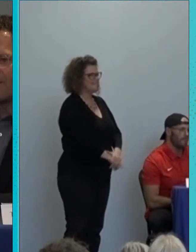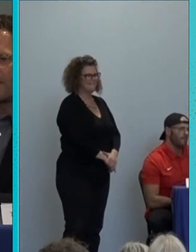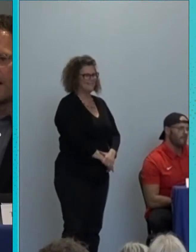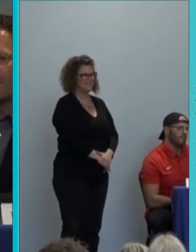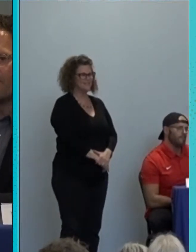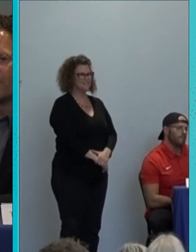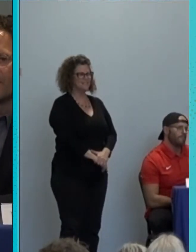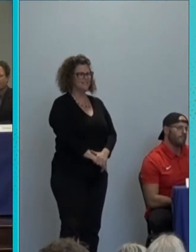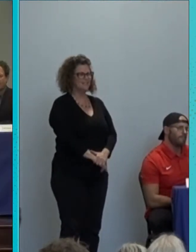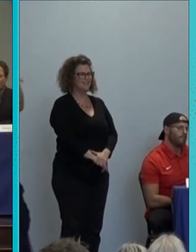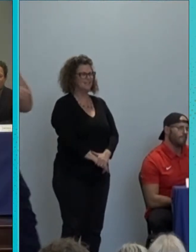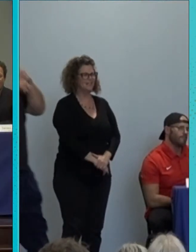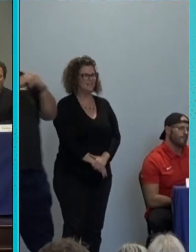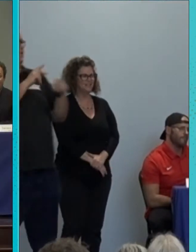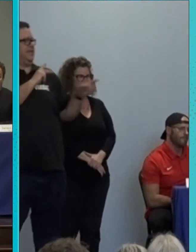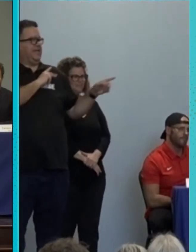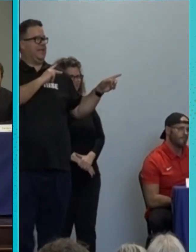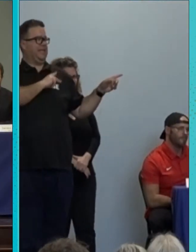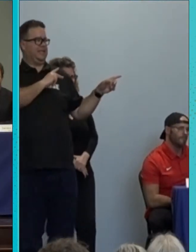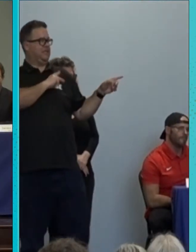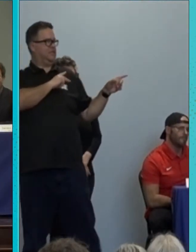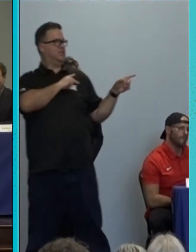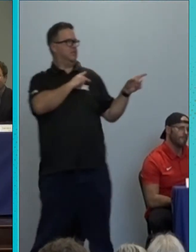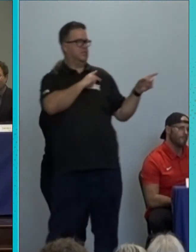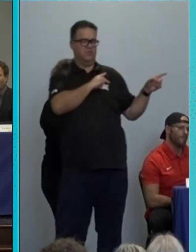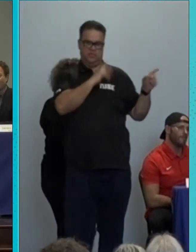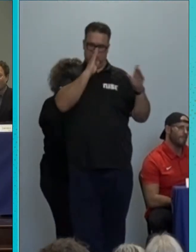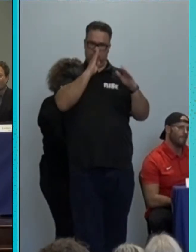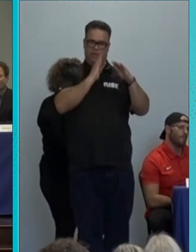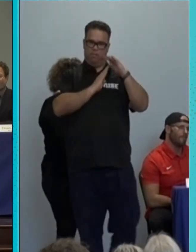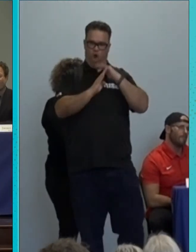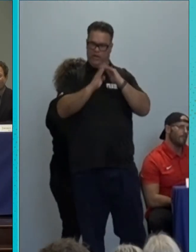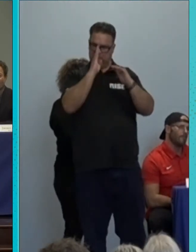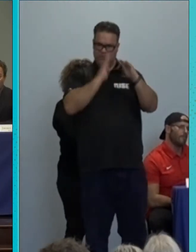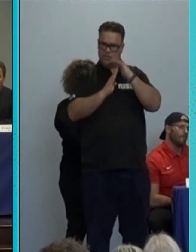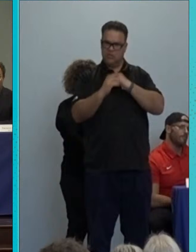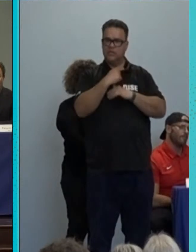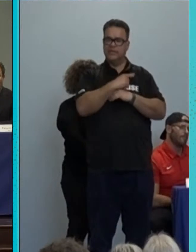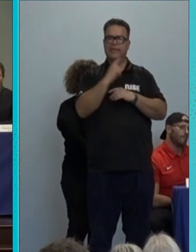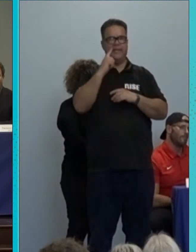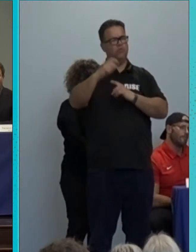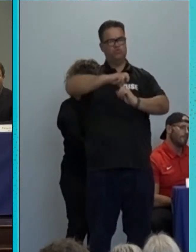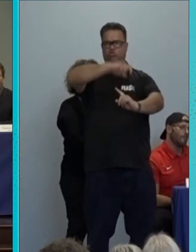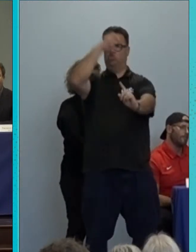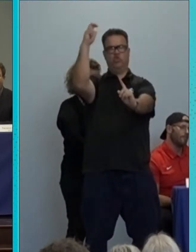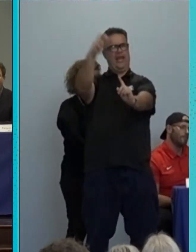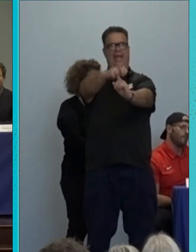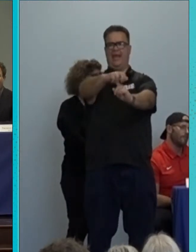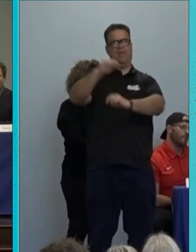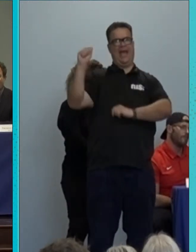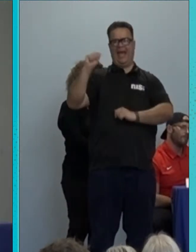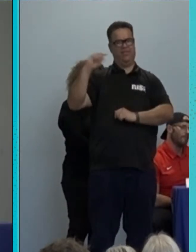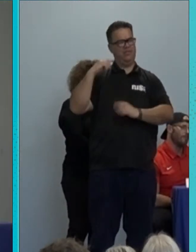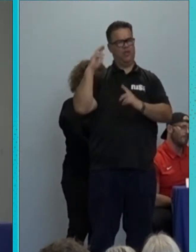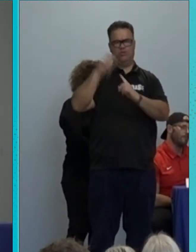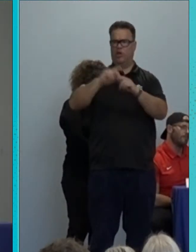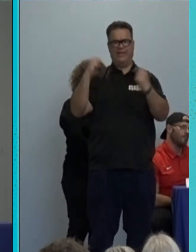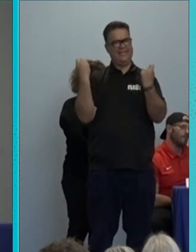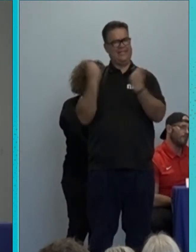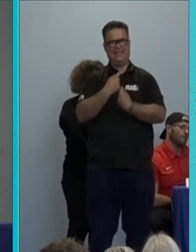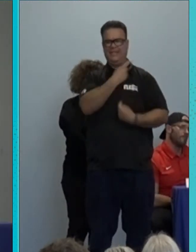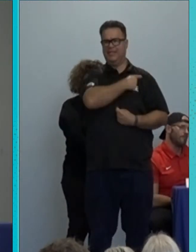Keith? Keith is being modest. He was a superstar on his team